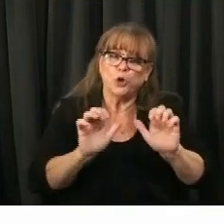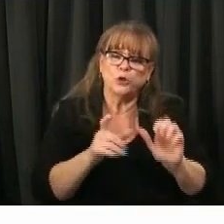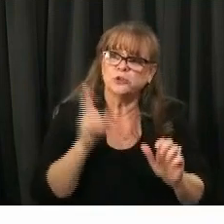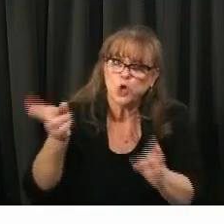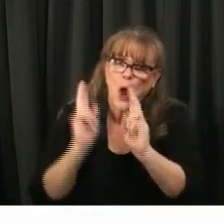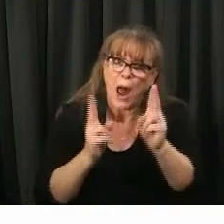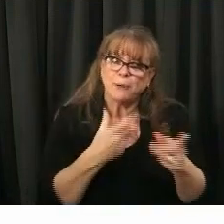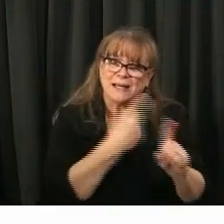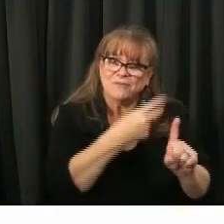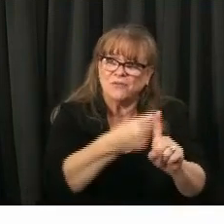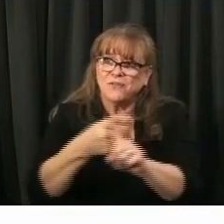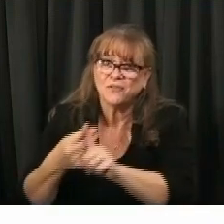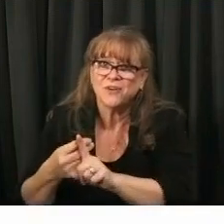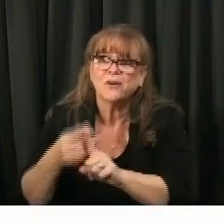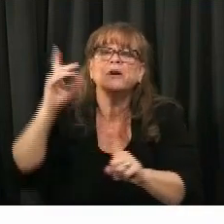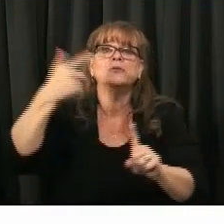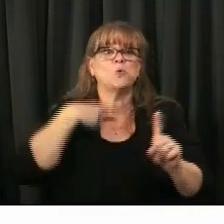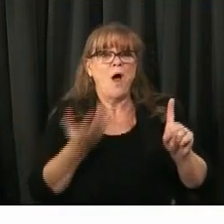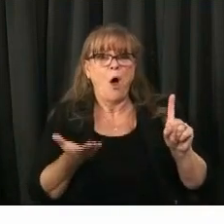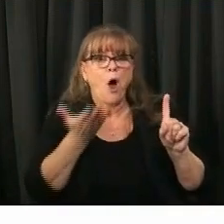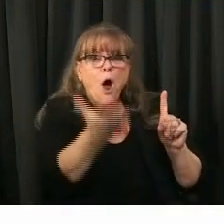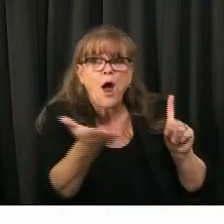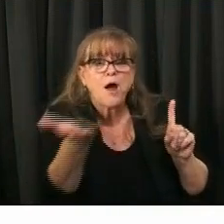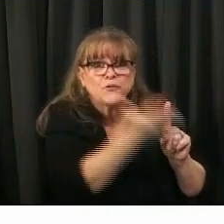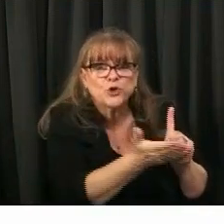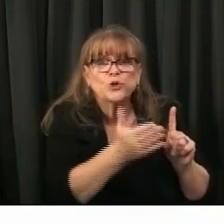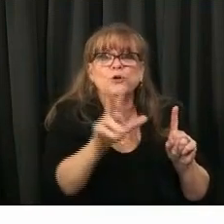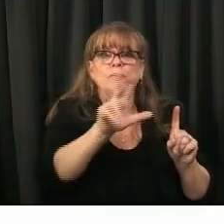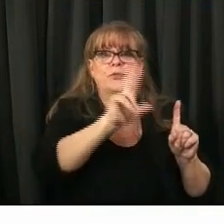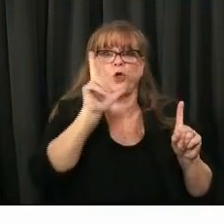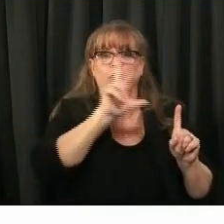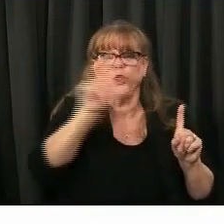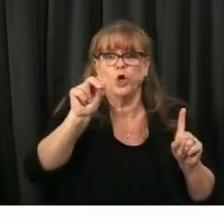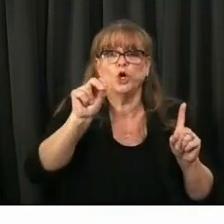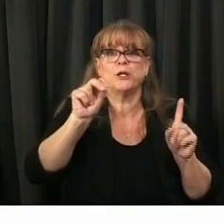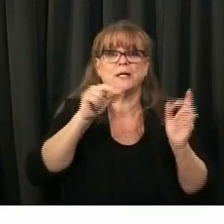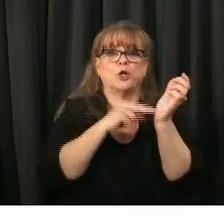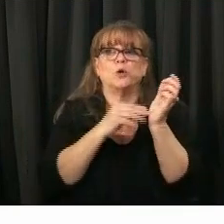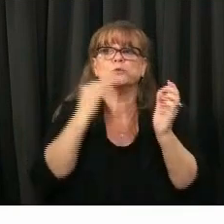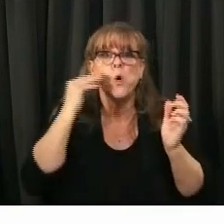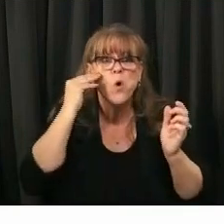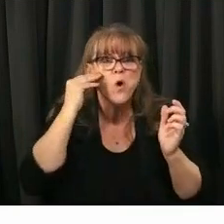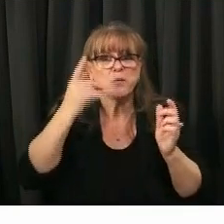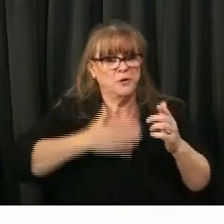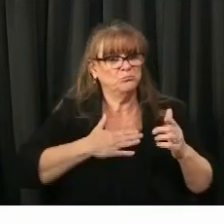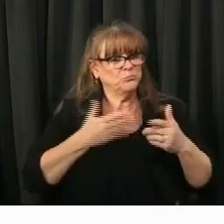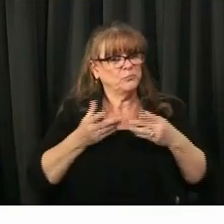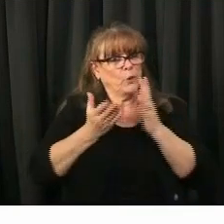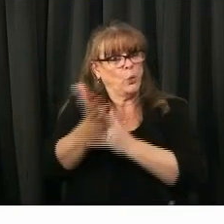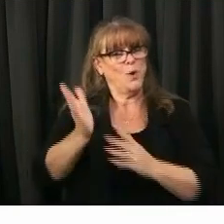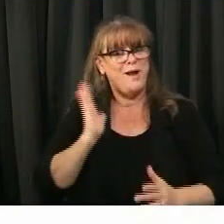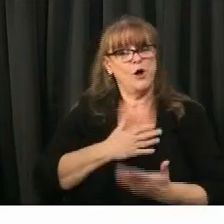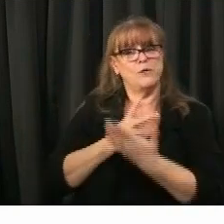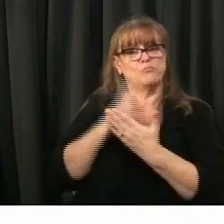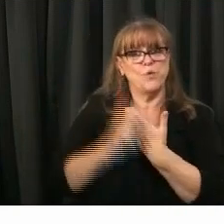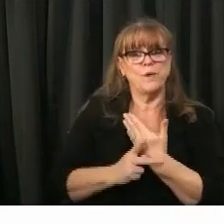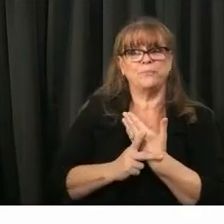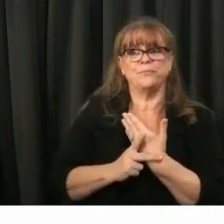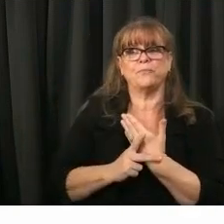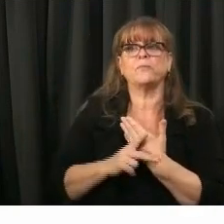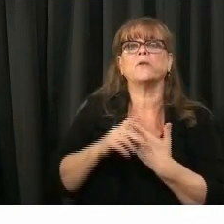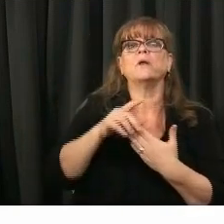doses to 30 long-term care facilities. We said, let us work backward, let the state take on some. So far, one of those facilities has accepted our offer. 11